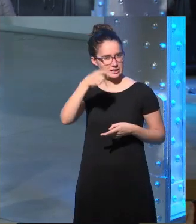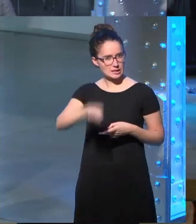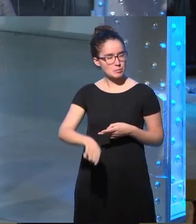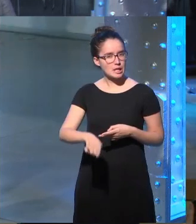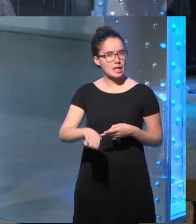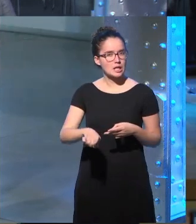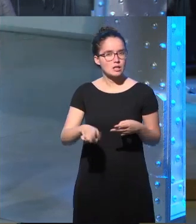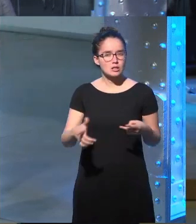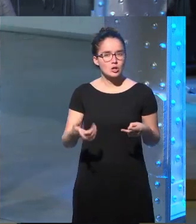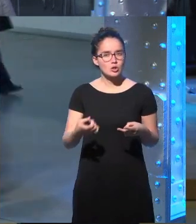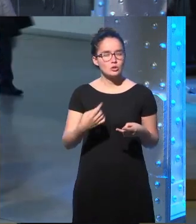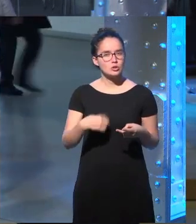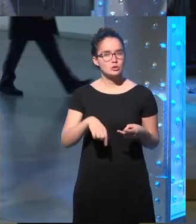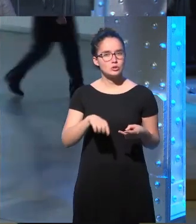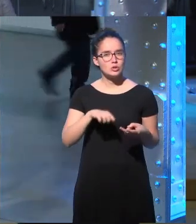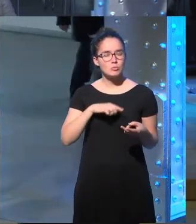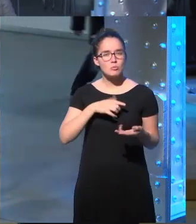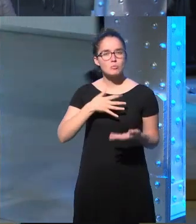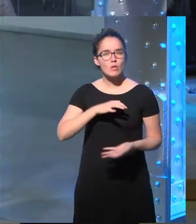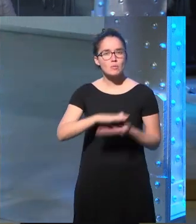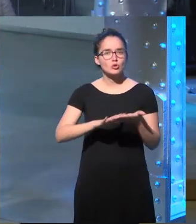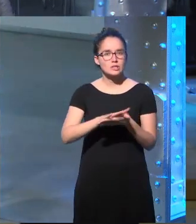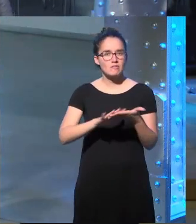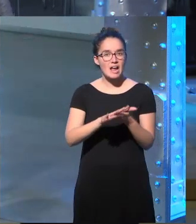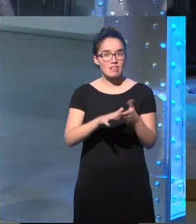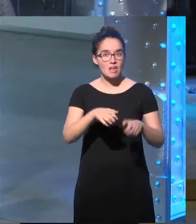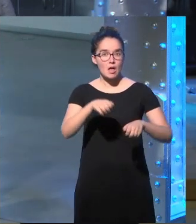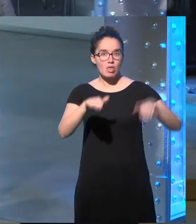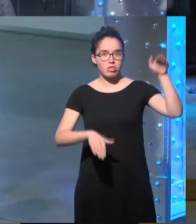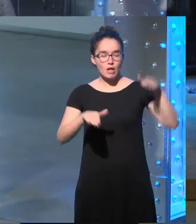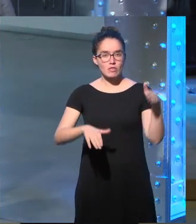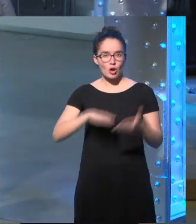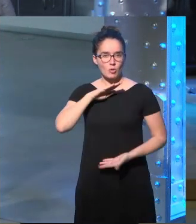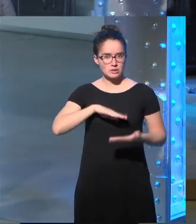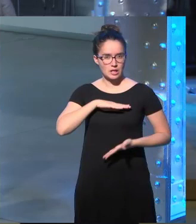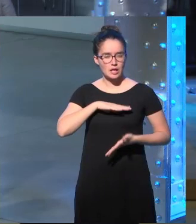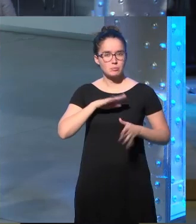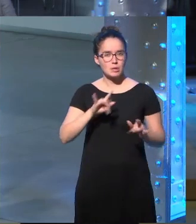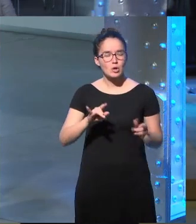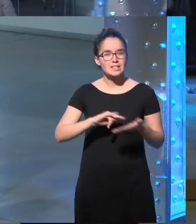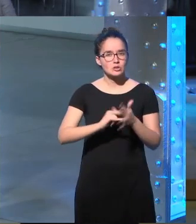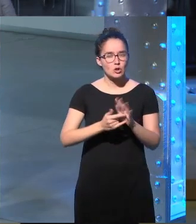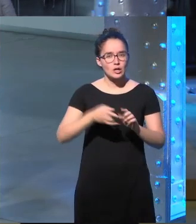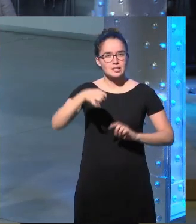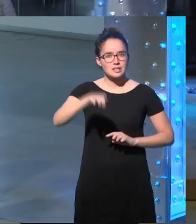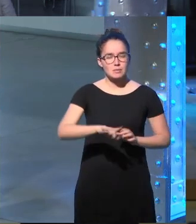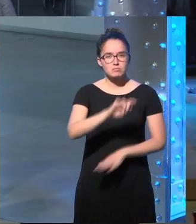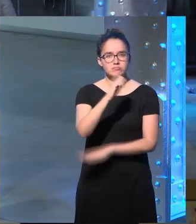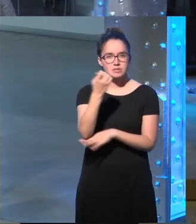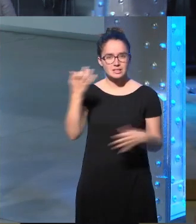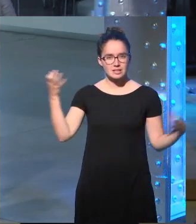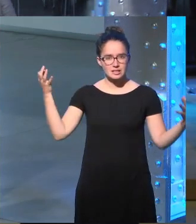is also interesting is how we can talk about the skill gap, but technology is